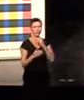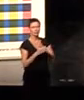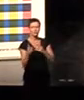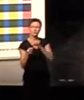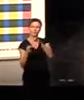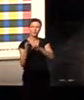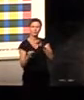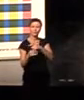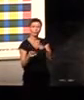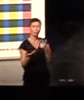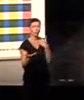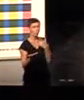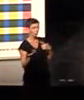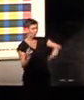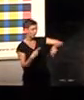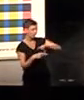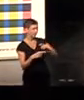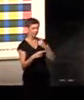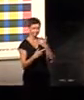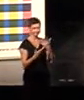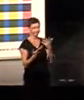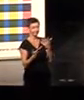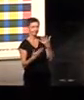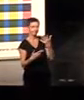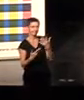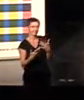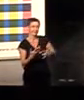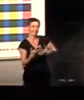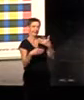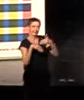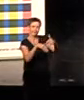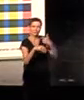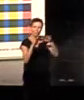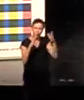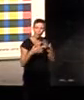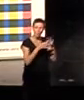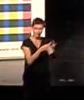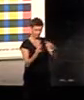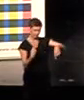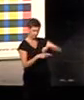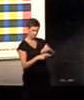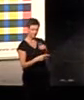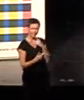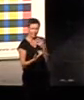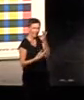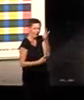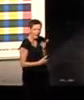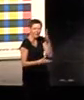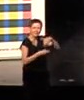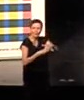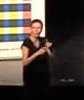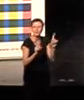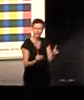global is een pilaar zo what is the role of the guards and all this might be